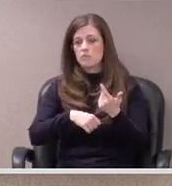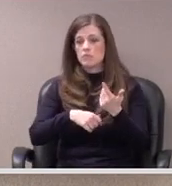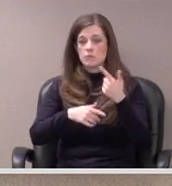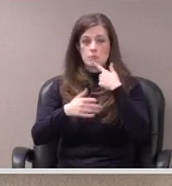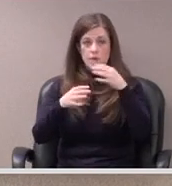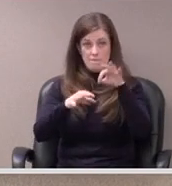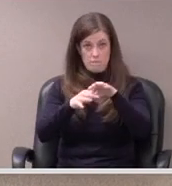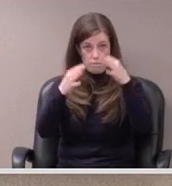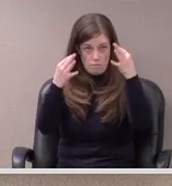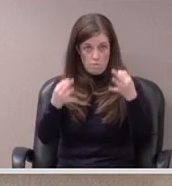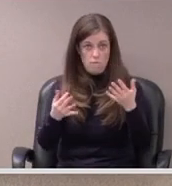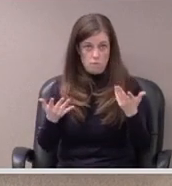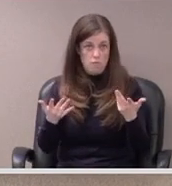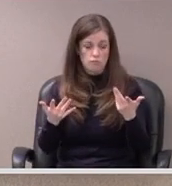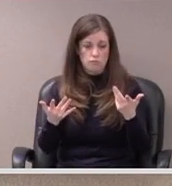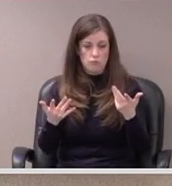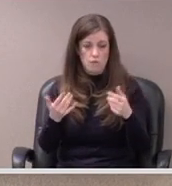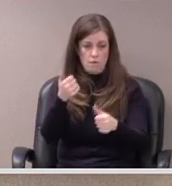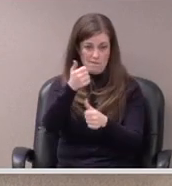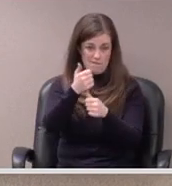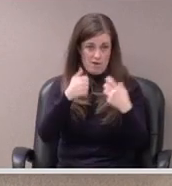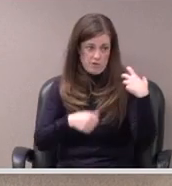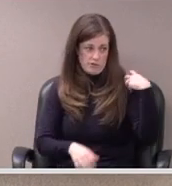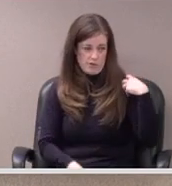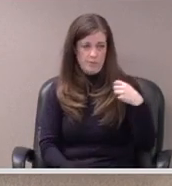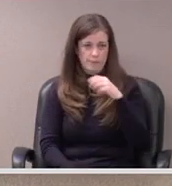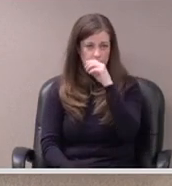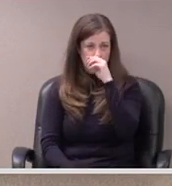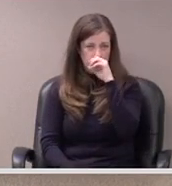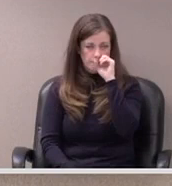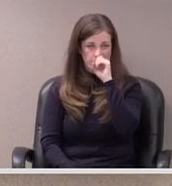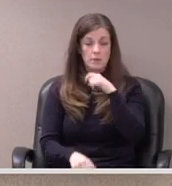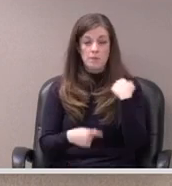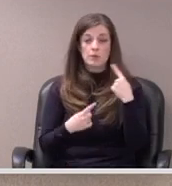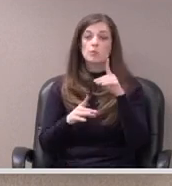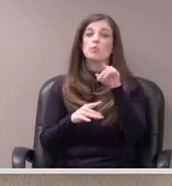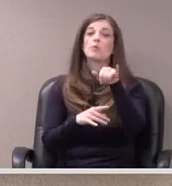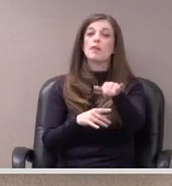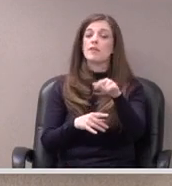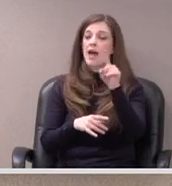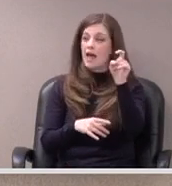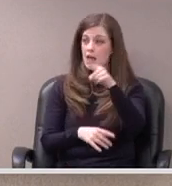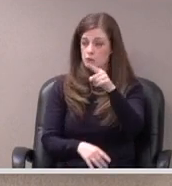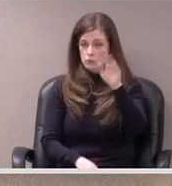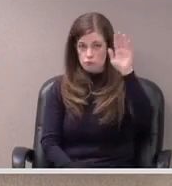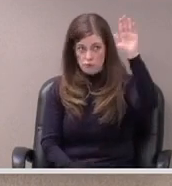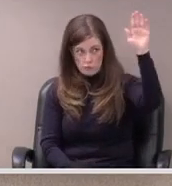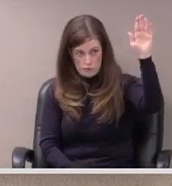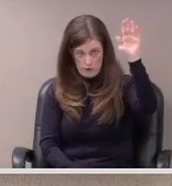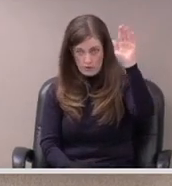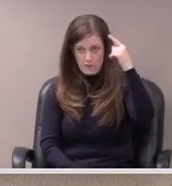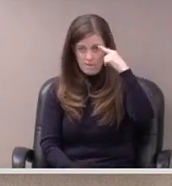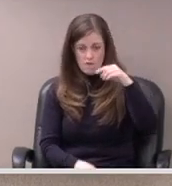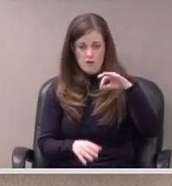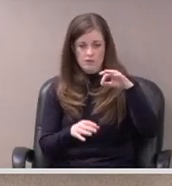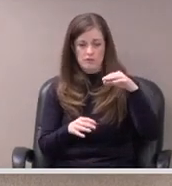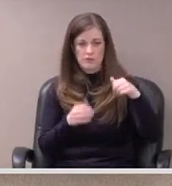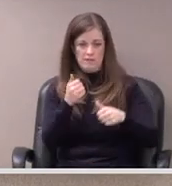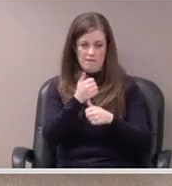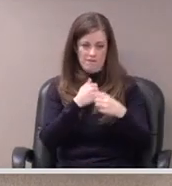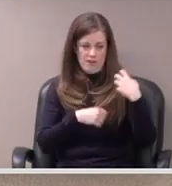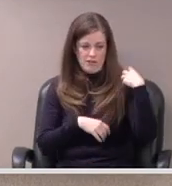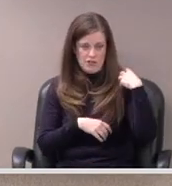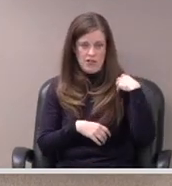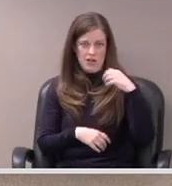for a vote for our vice chair. By doing so, I would ask you to please raise your hands for vice chair Dr.